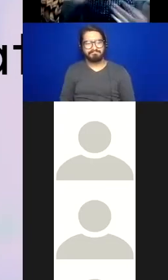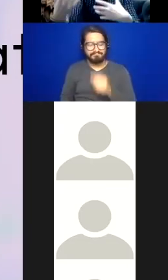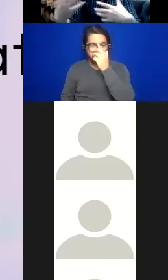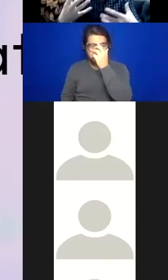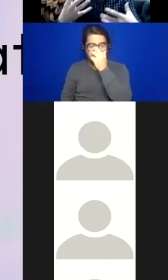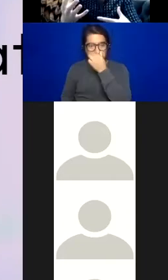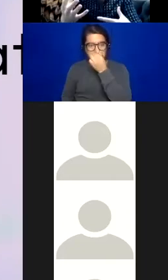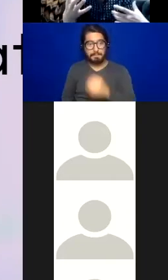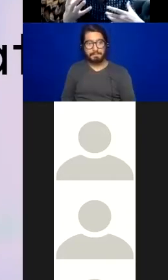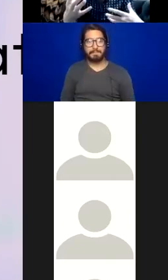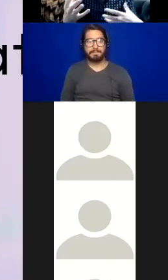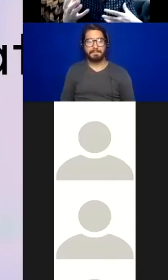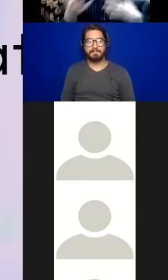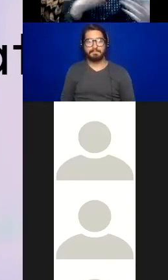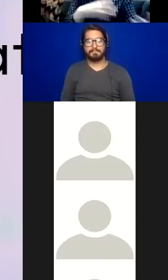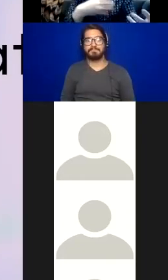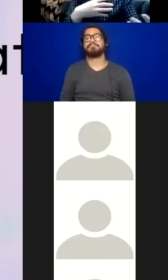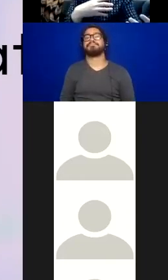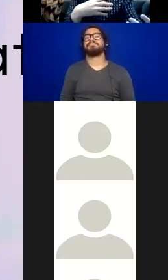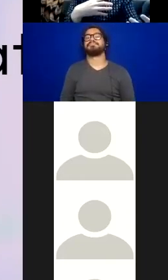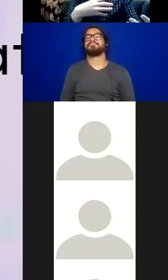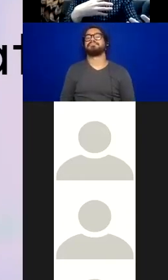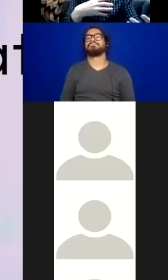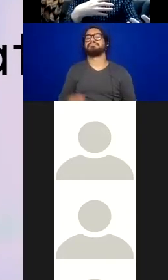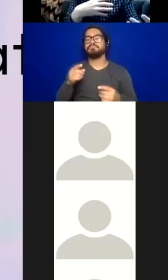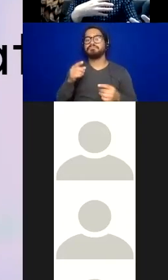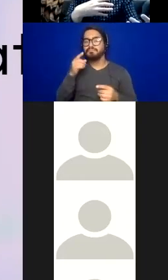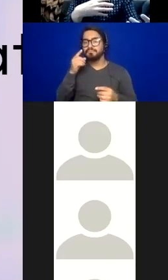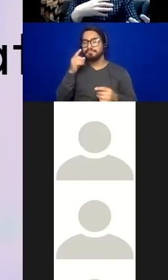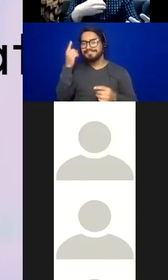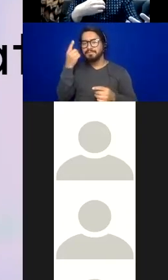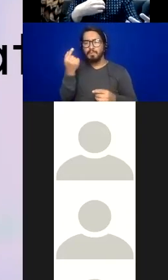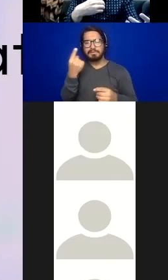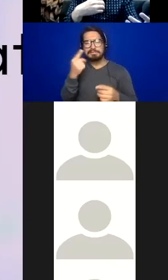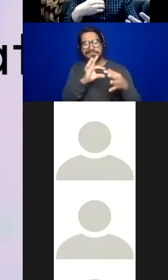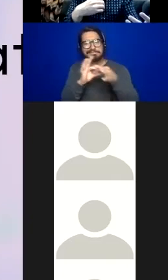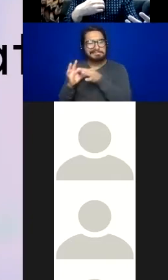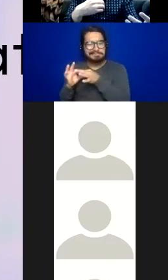And so I think kind of a corollary to the way that